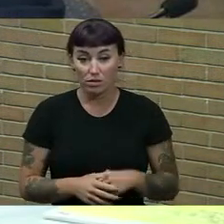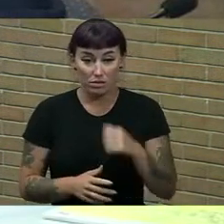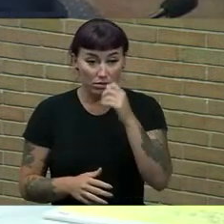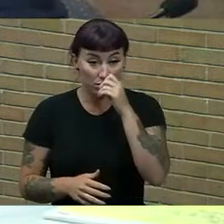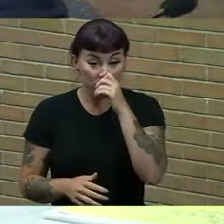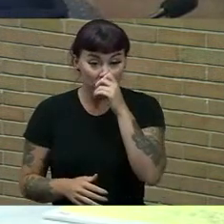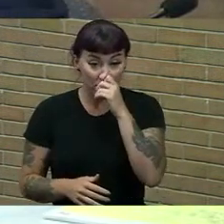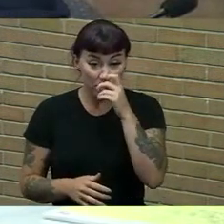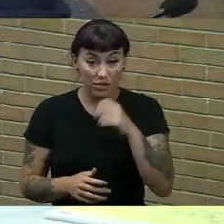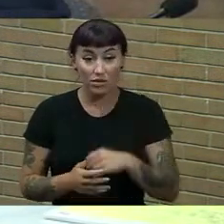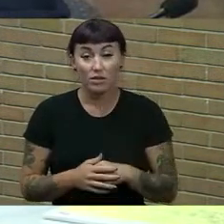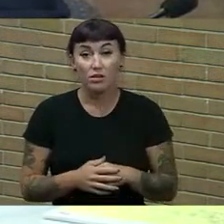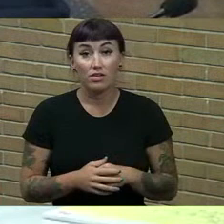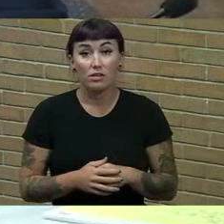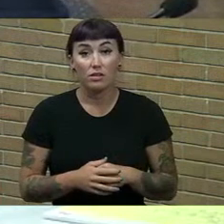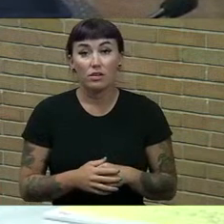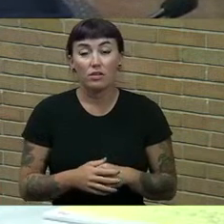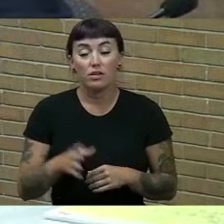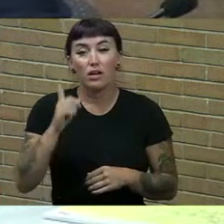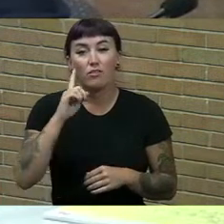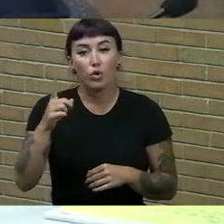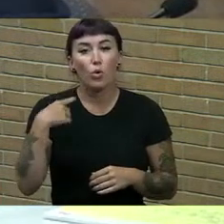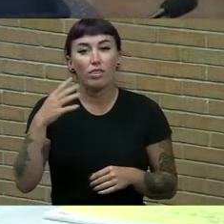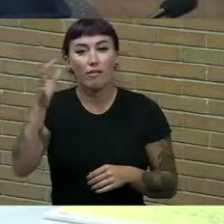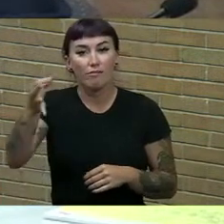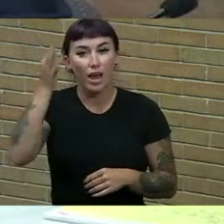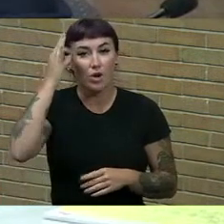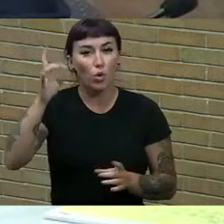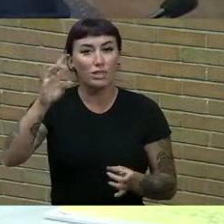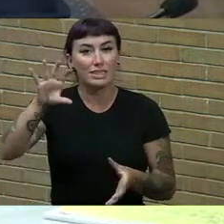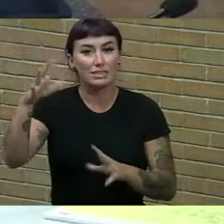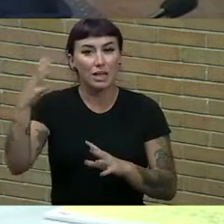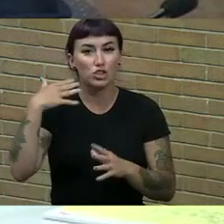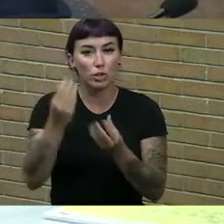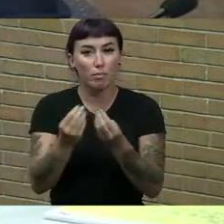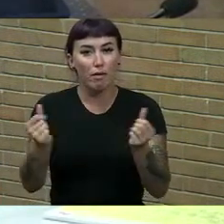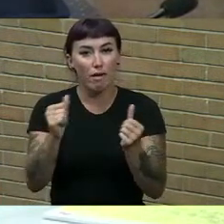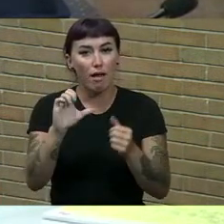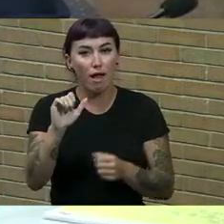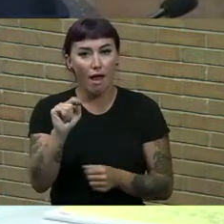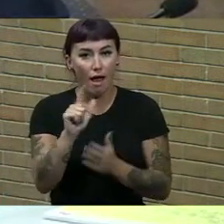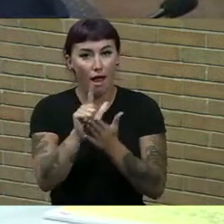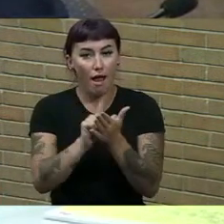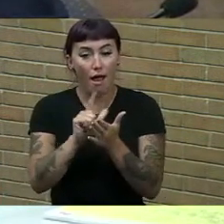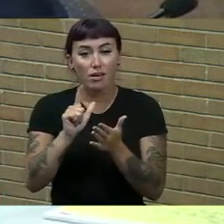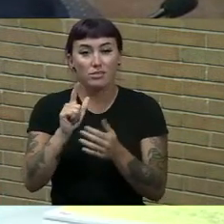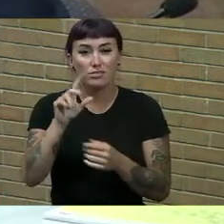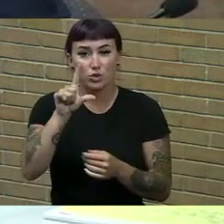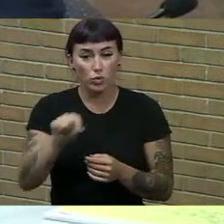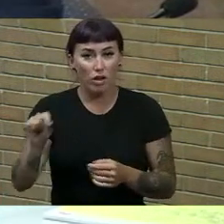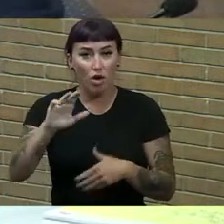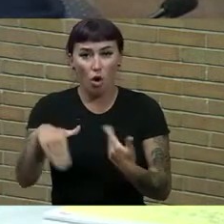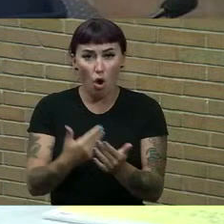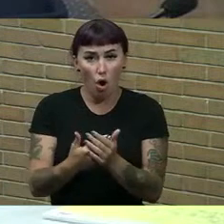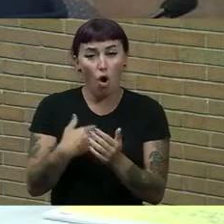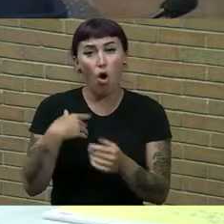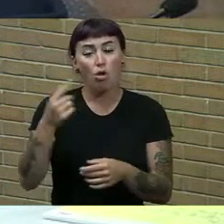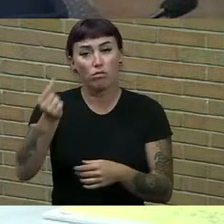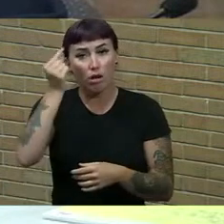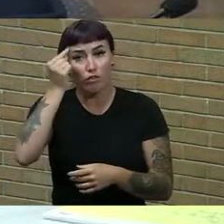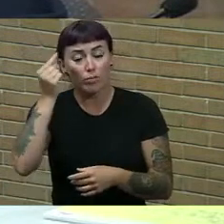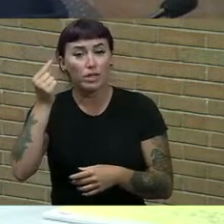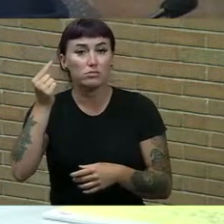Pursuant to the Federal Disaster Mitigation Act of 2000, all municipalities and governments are required to